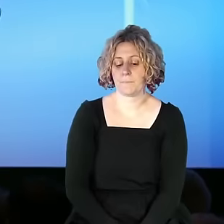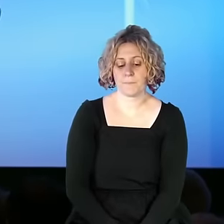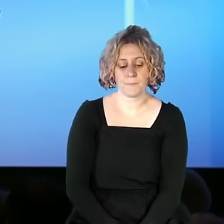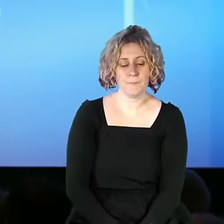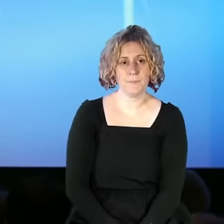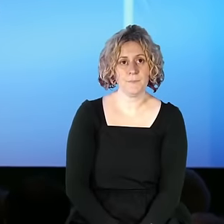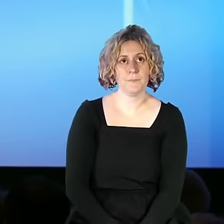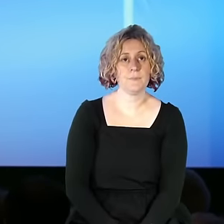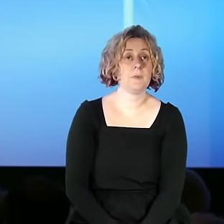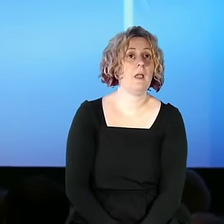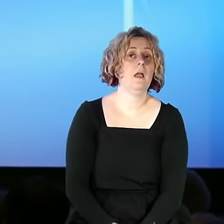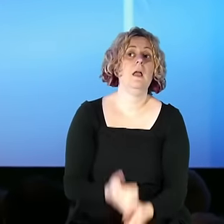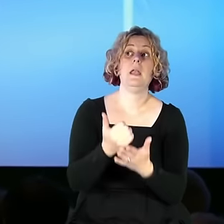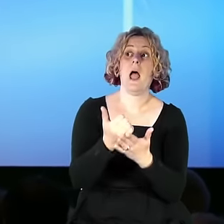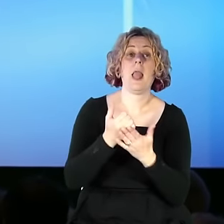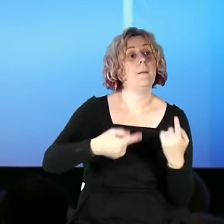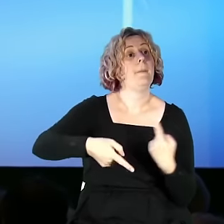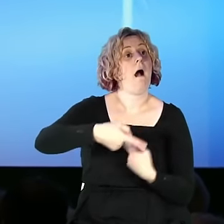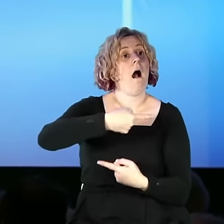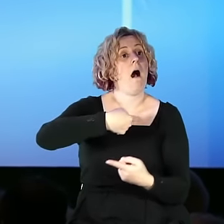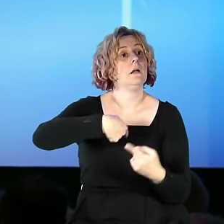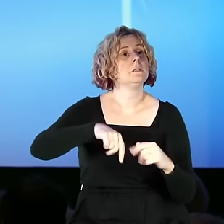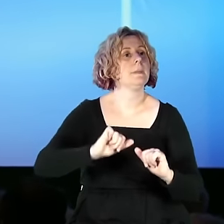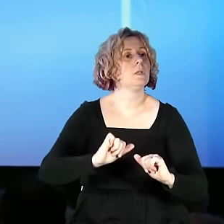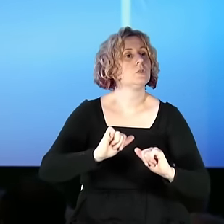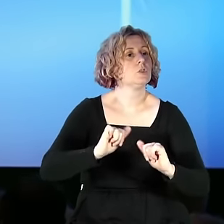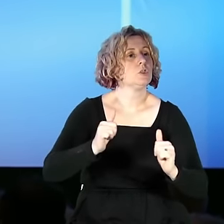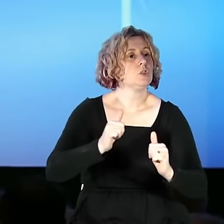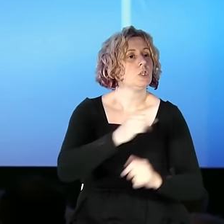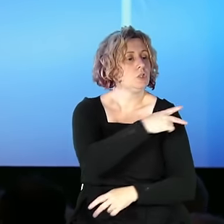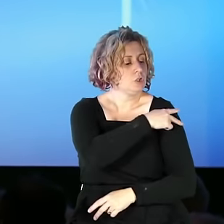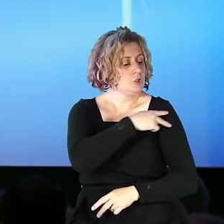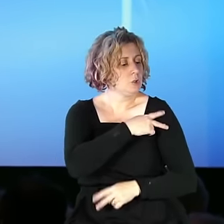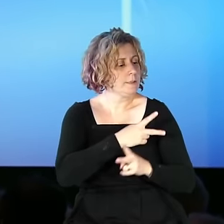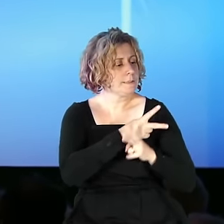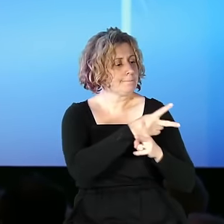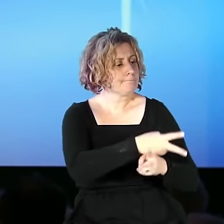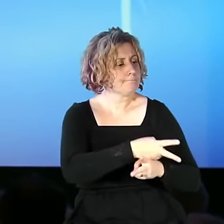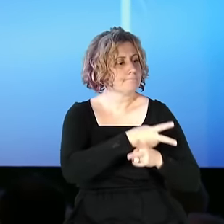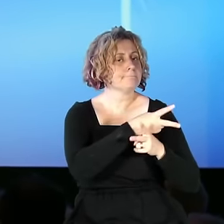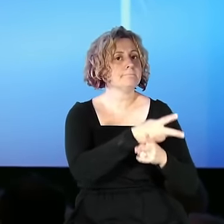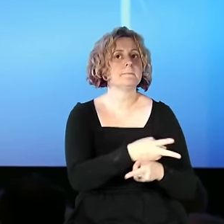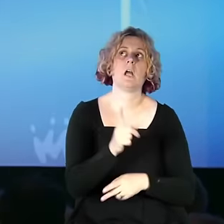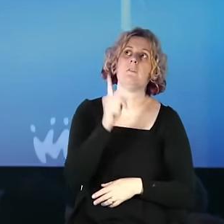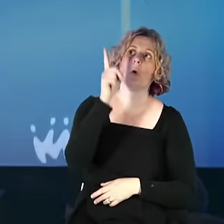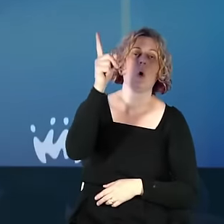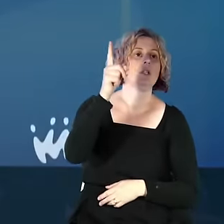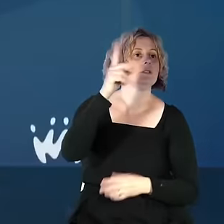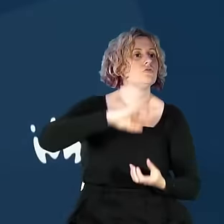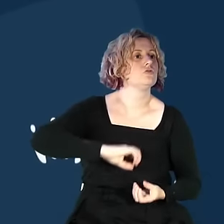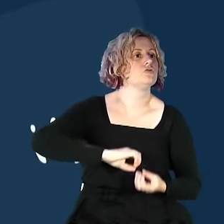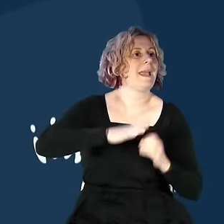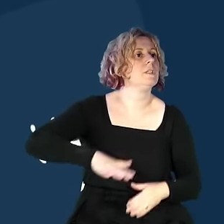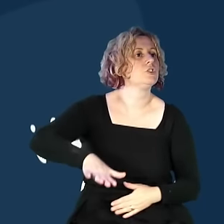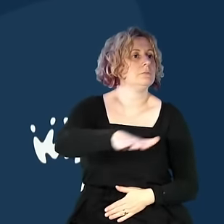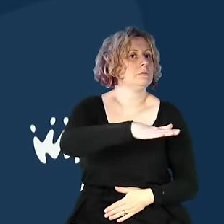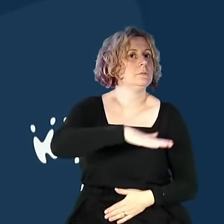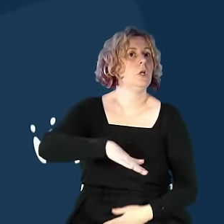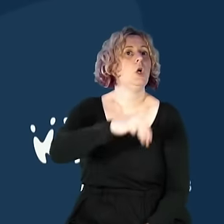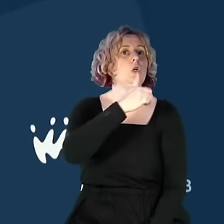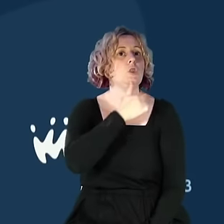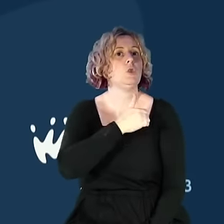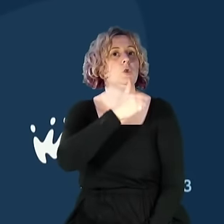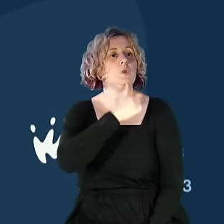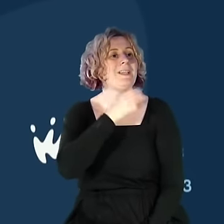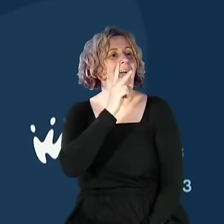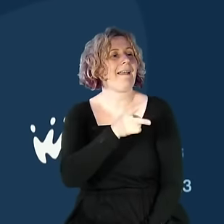help us to be good stewards of God's creation by bringing your reusable water bottles and coffee cups.